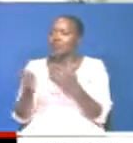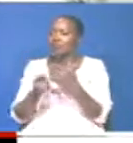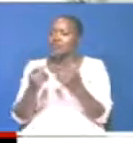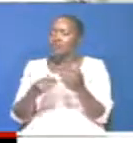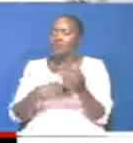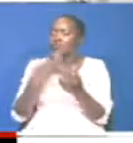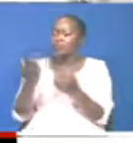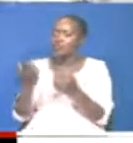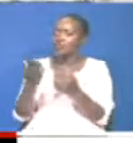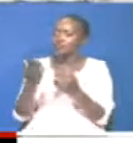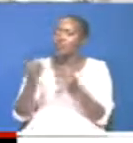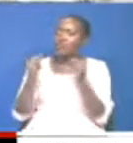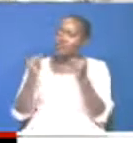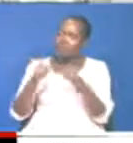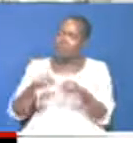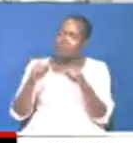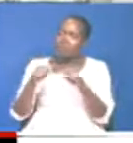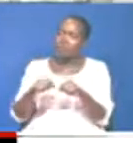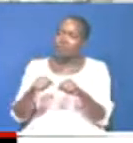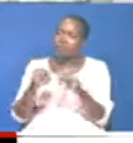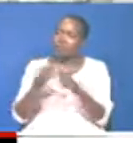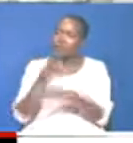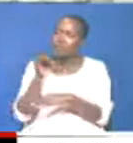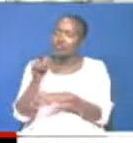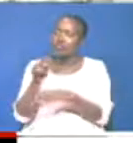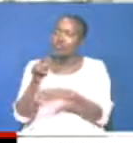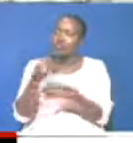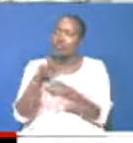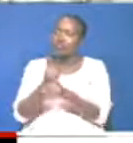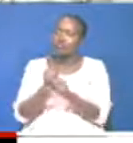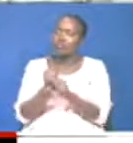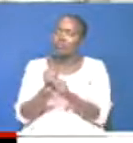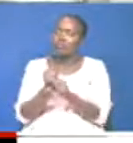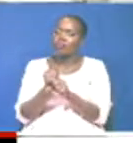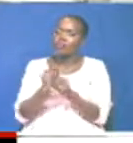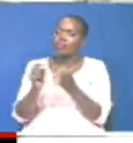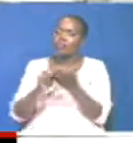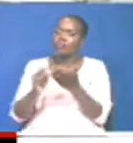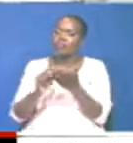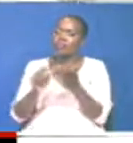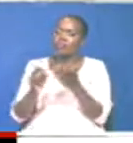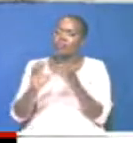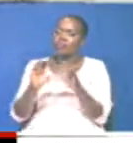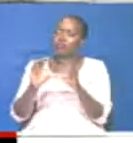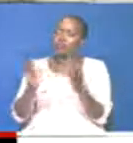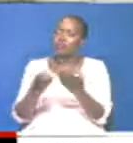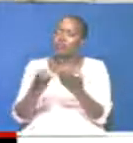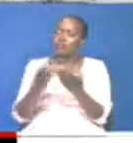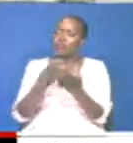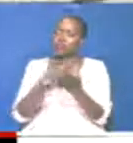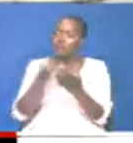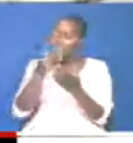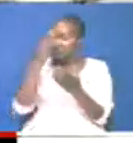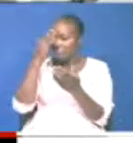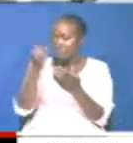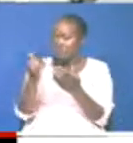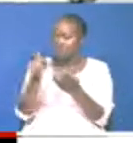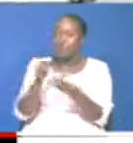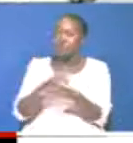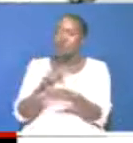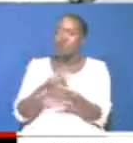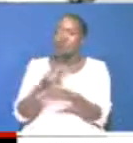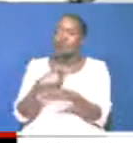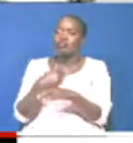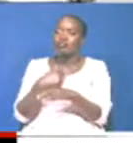quite agreeable. And through that now, we formed that writer's club. And because I was, they used to call me